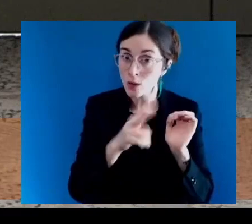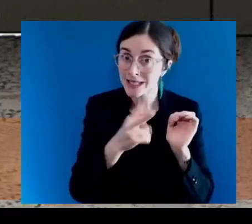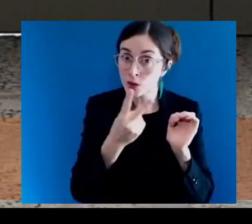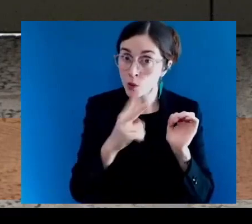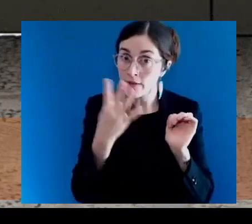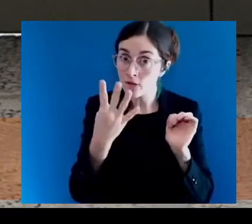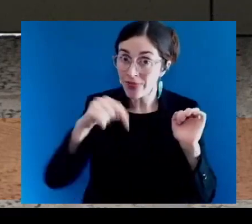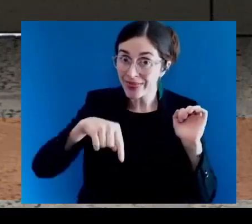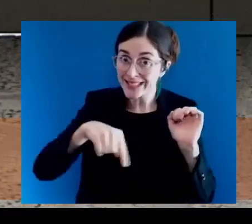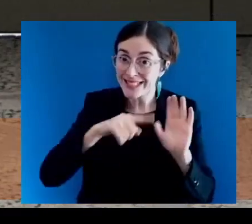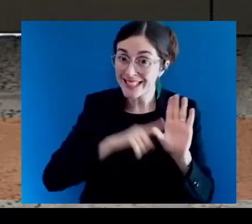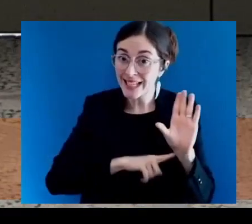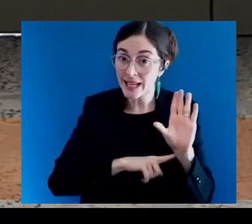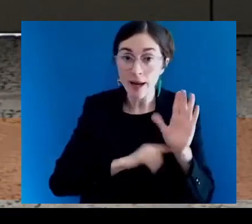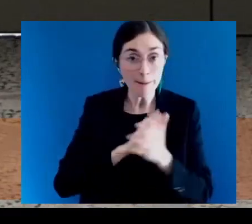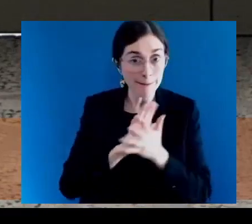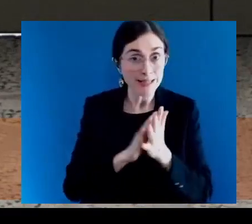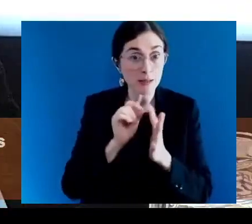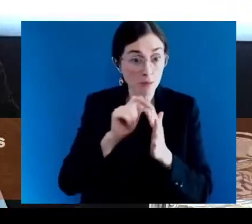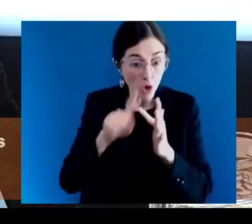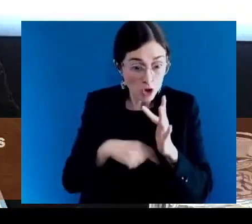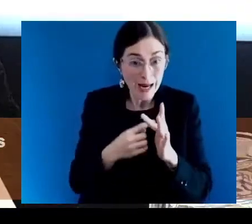2024? Projects to be delivered by that time.